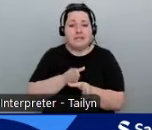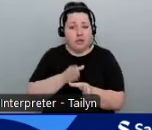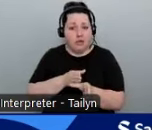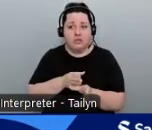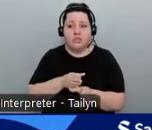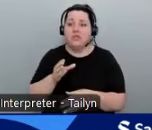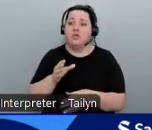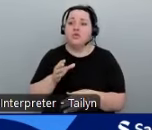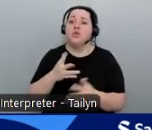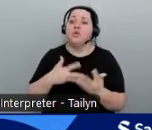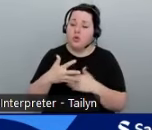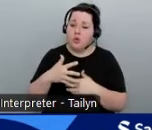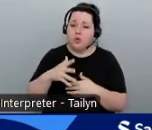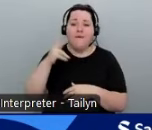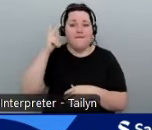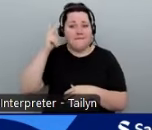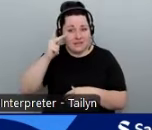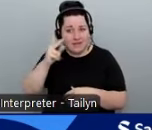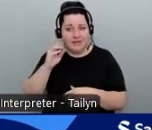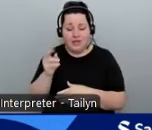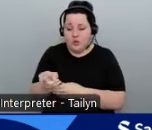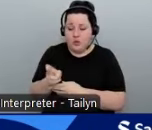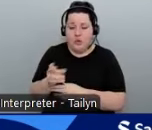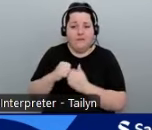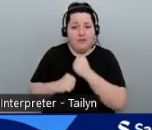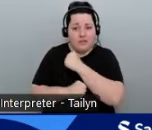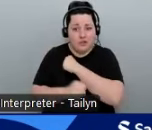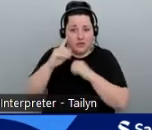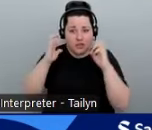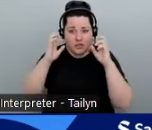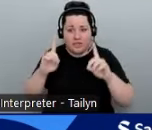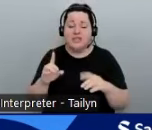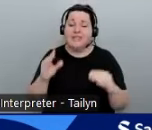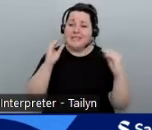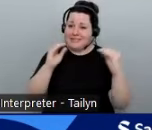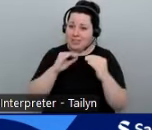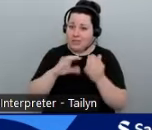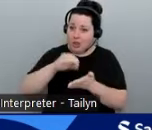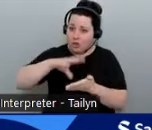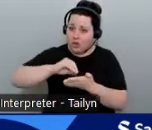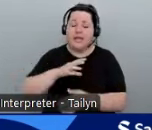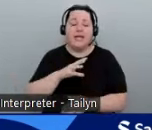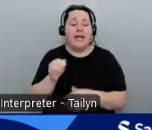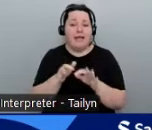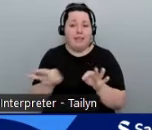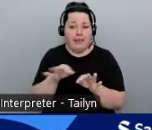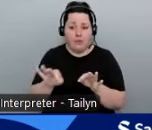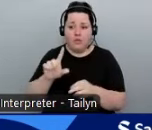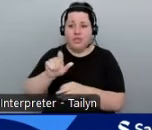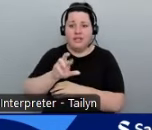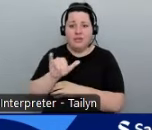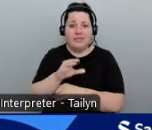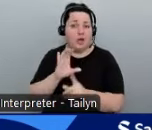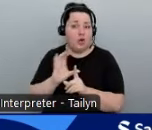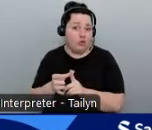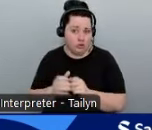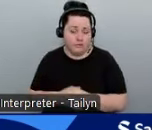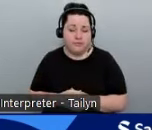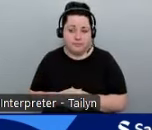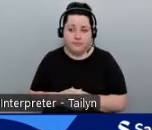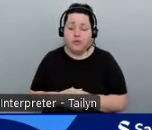social, philosophical, and historical foundations of education, teaching and learning, and language, literacy, and culture.